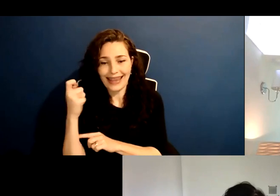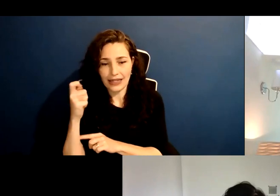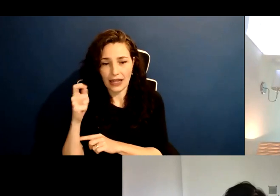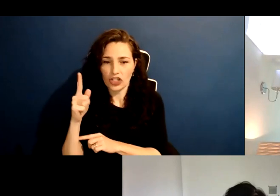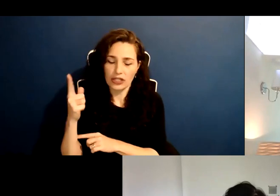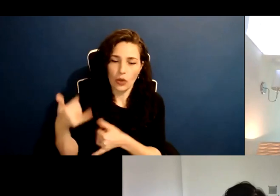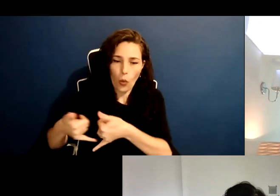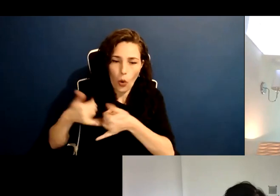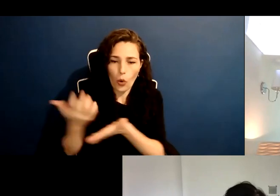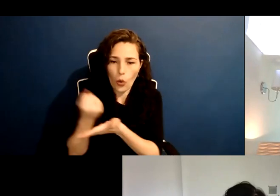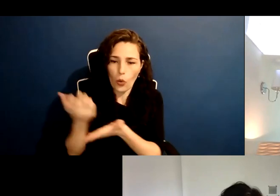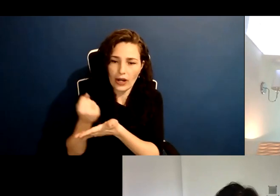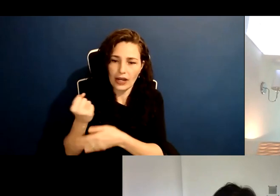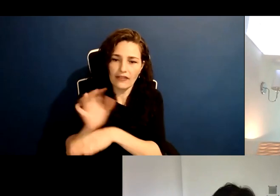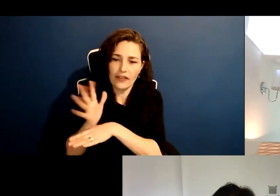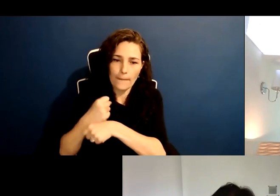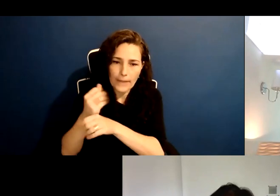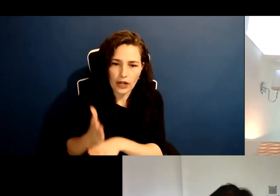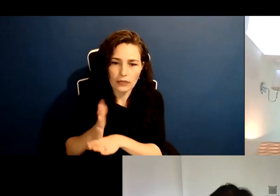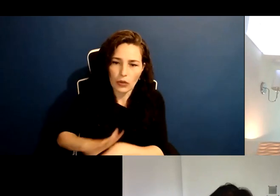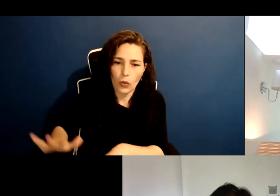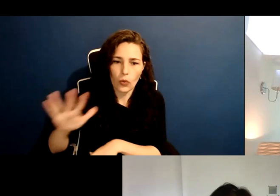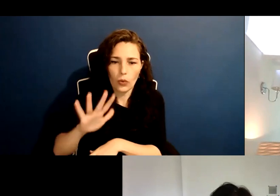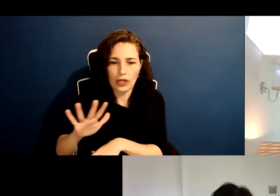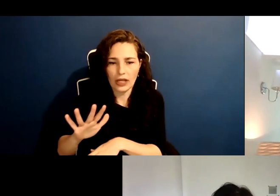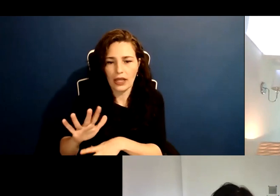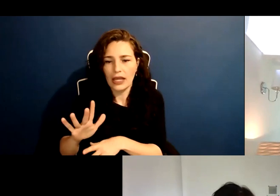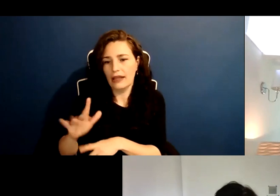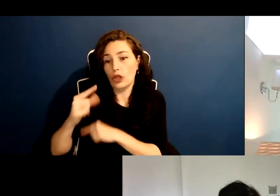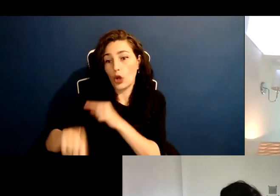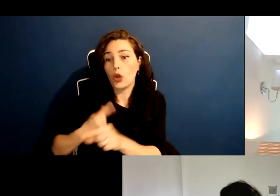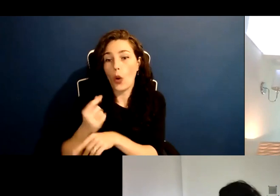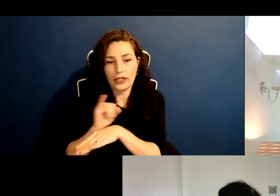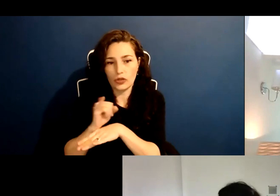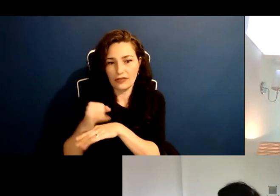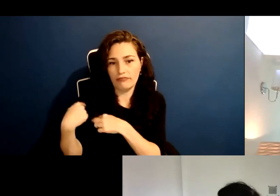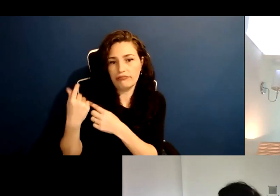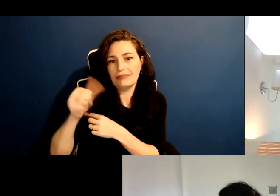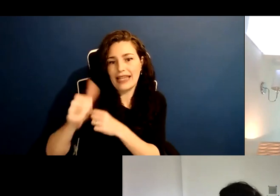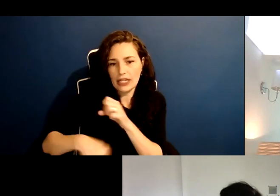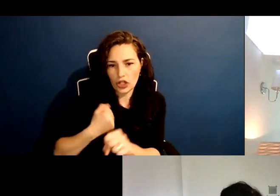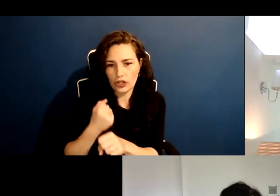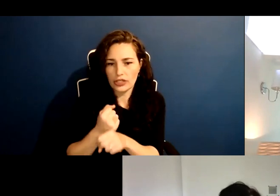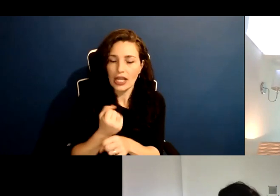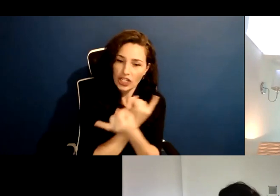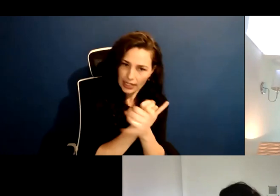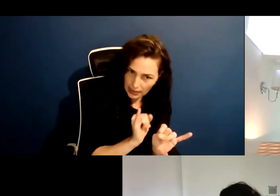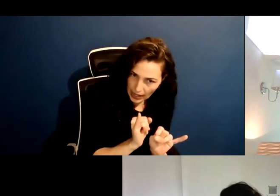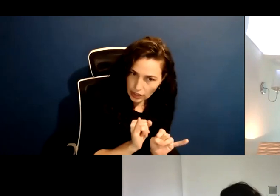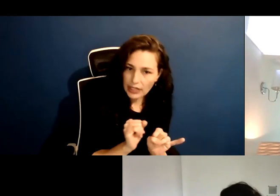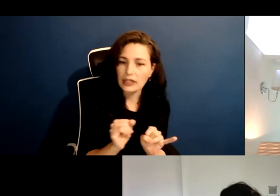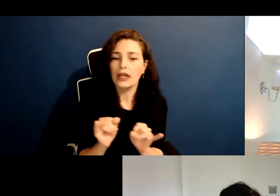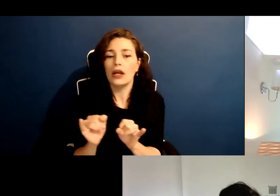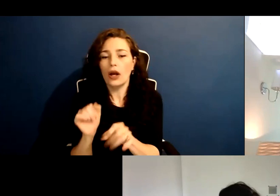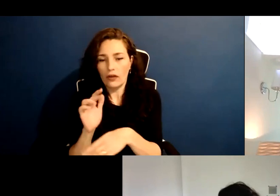global industry for nearly a decade as a director and editor. Zippy continues to work independently in both film and TV and recently